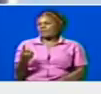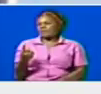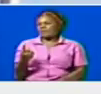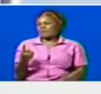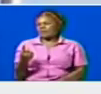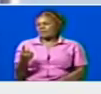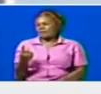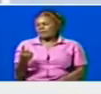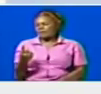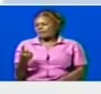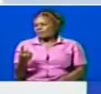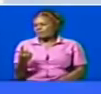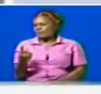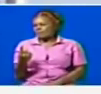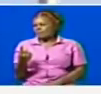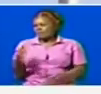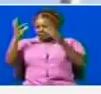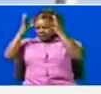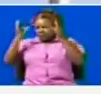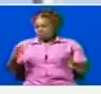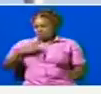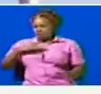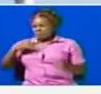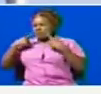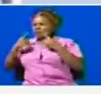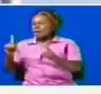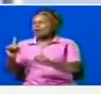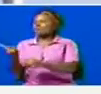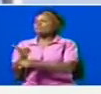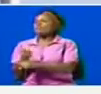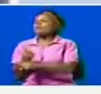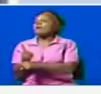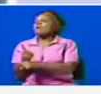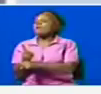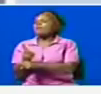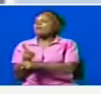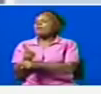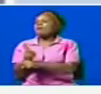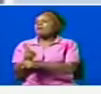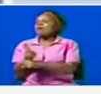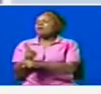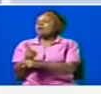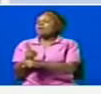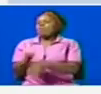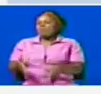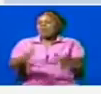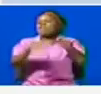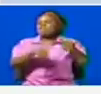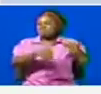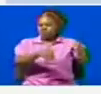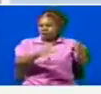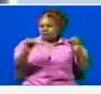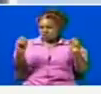Jumatatu tutatoa taarifa na kuambia nyinyi nyote mwelekeo.